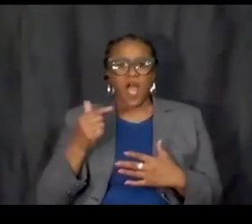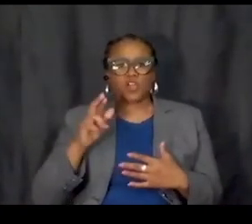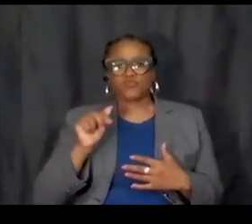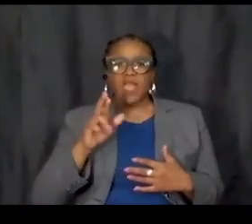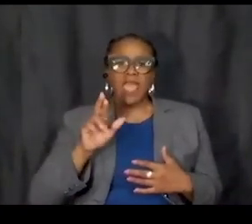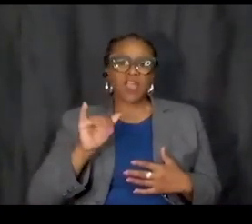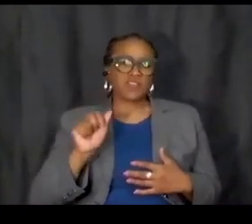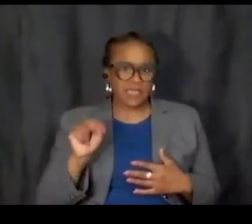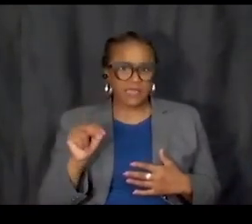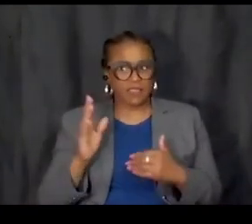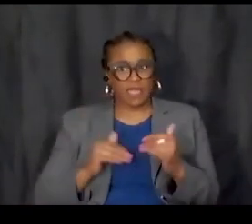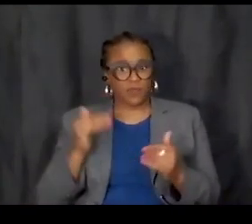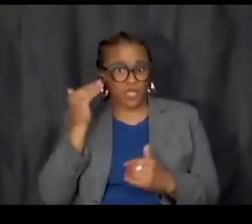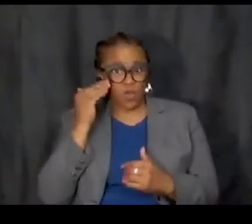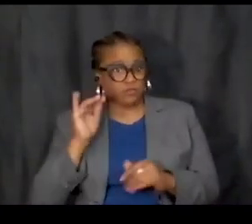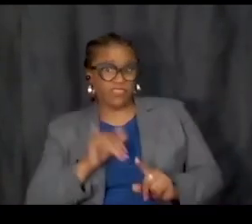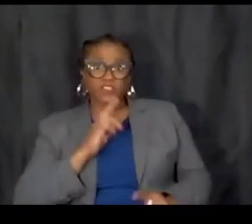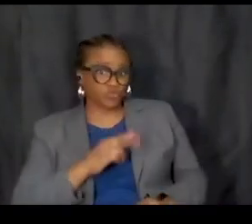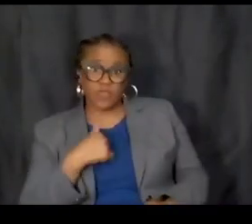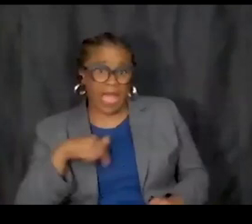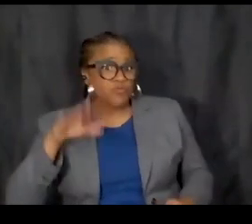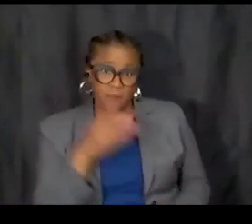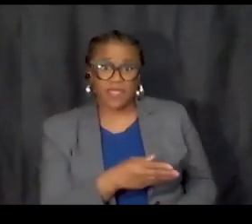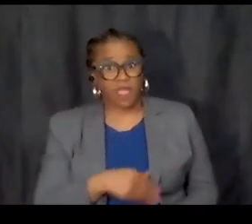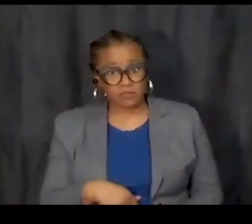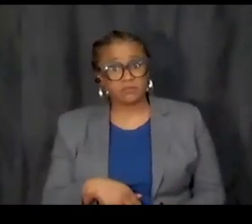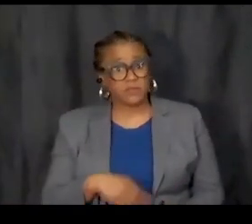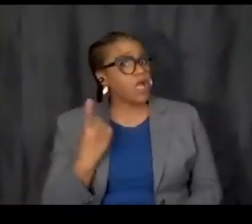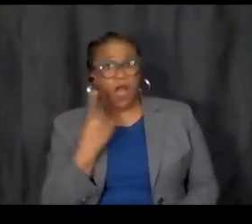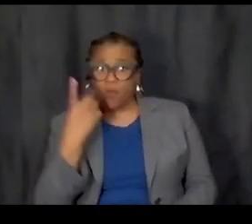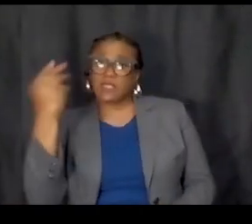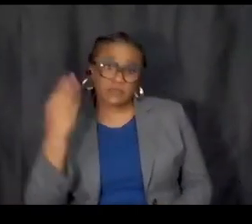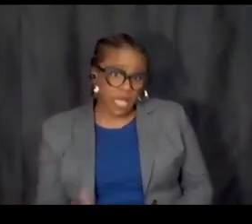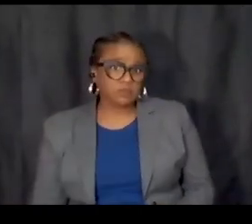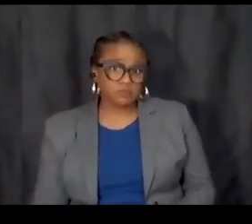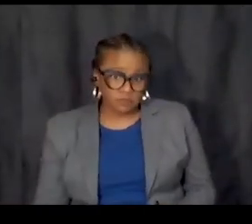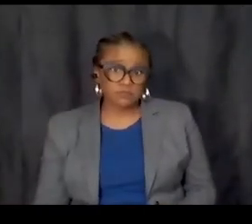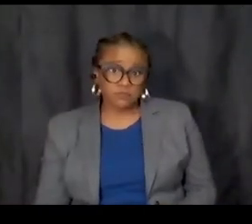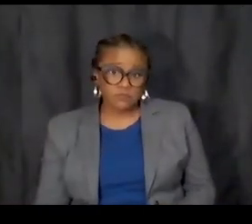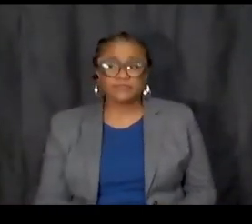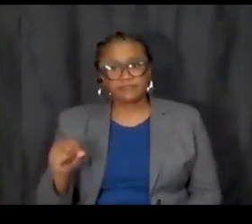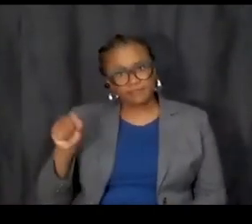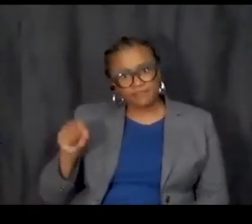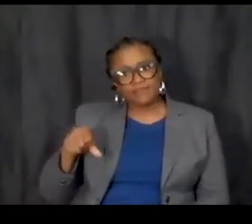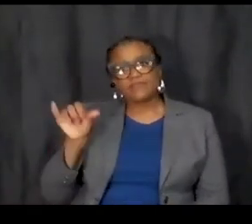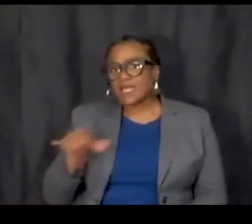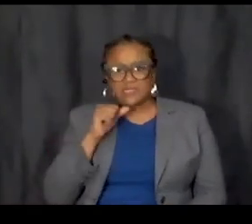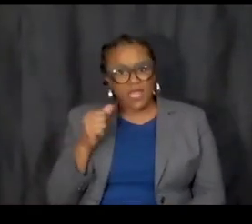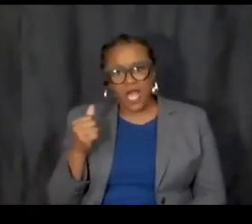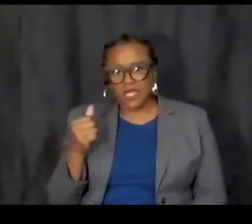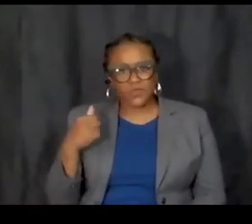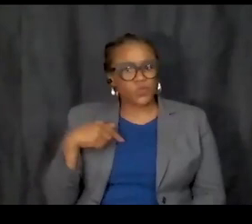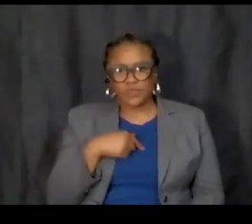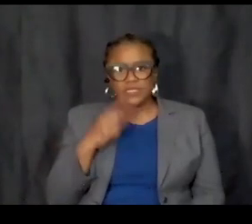there. Yeah. And I was always outside. Yeah. And so that's not what we get in the movies of the 1990s and onward